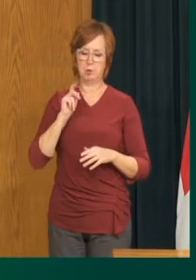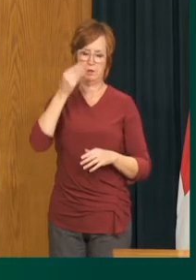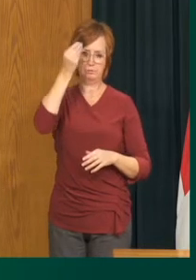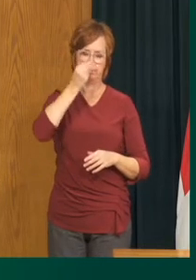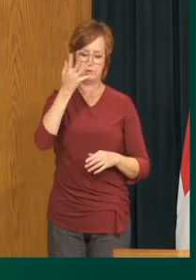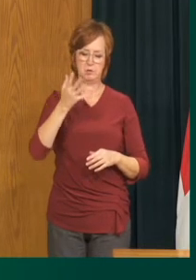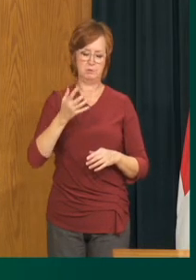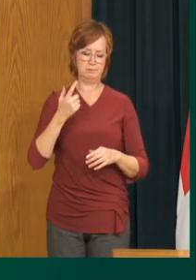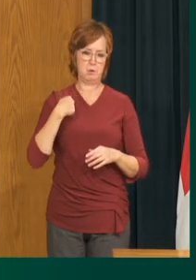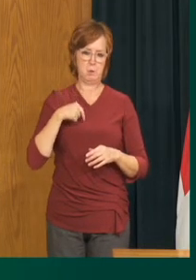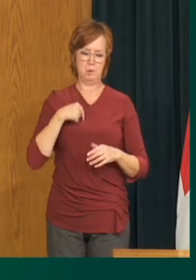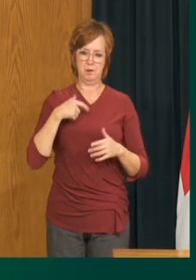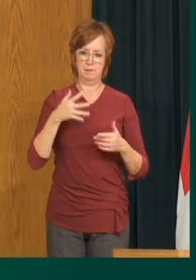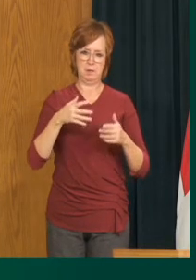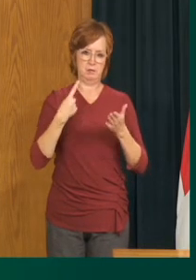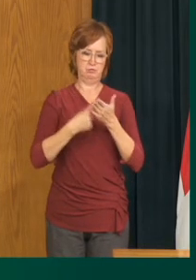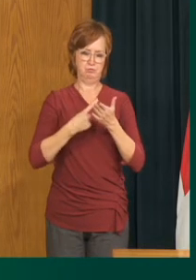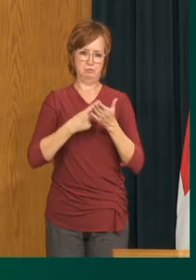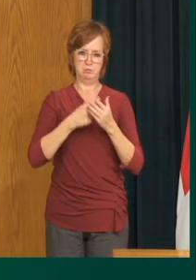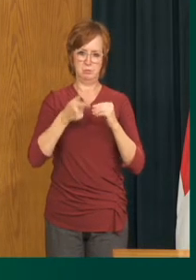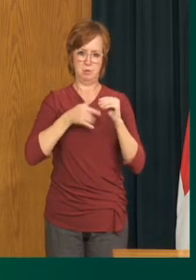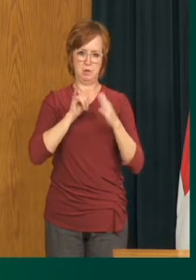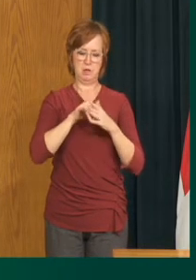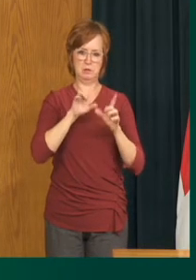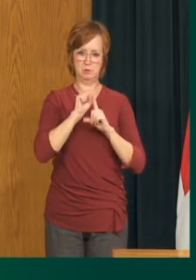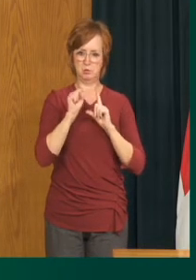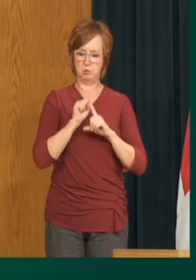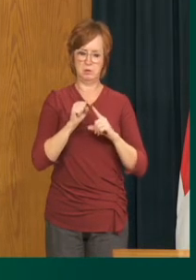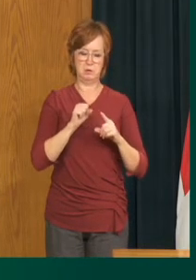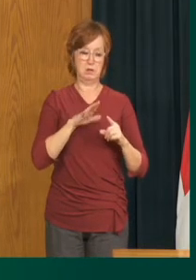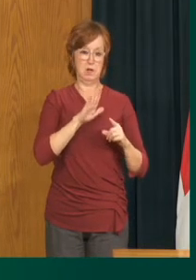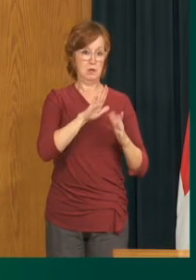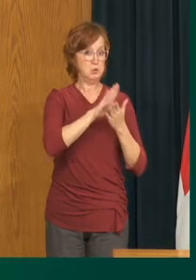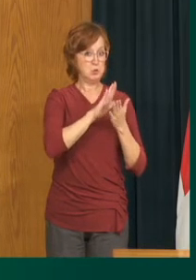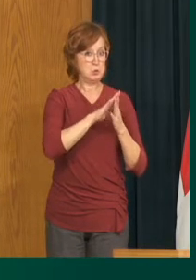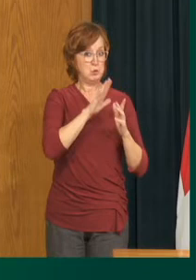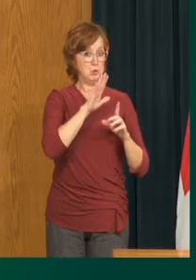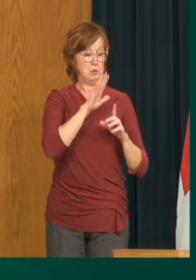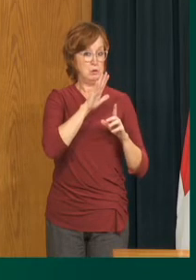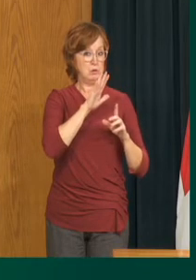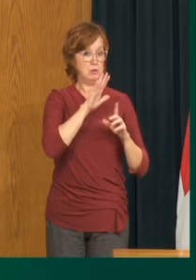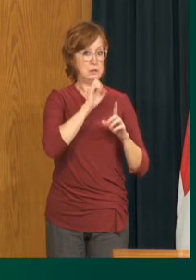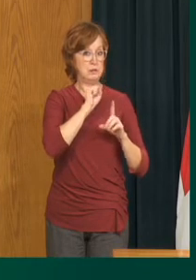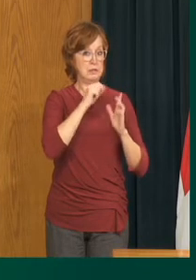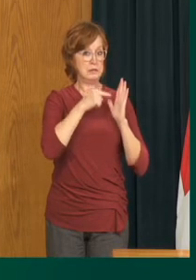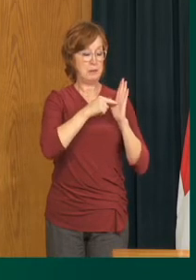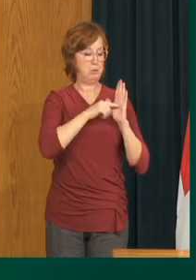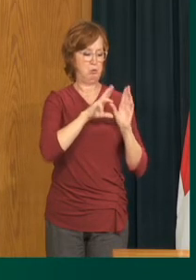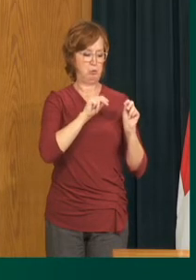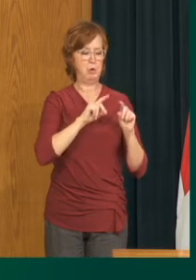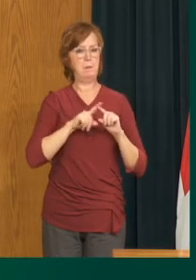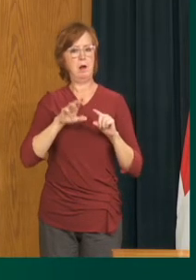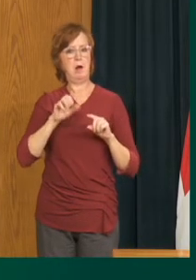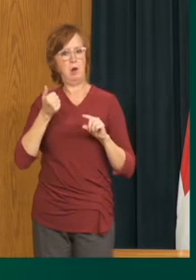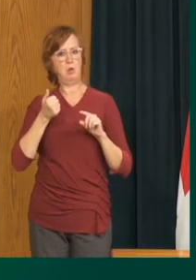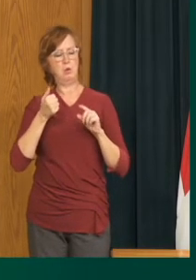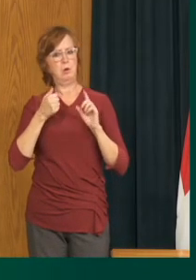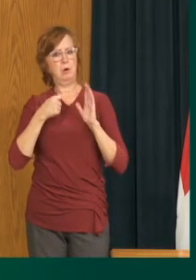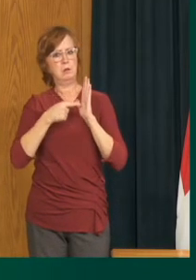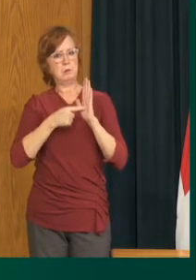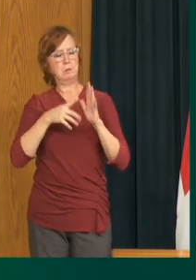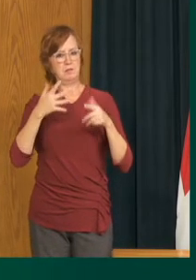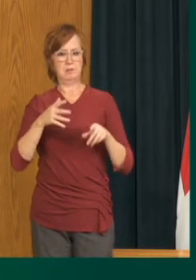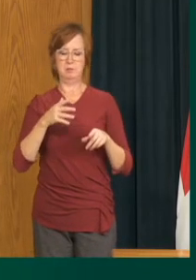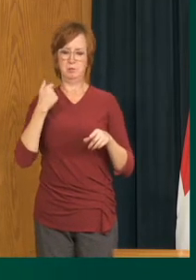but with other individuals or groups of individuals in the province, as we have had various outbreaks